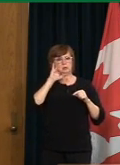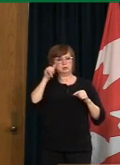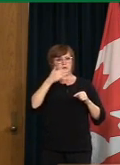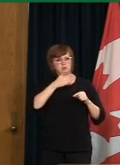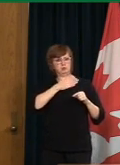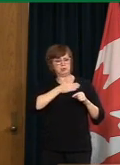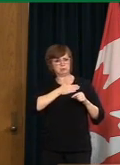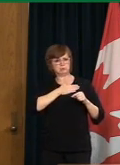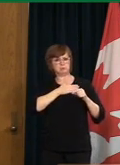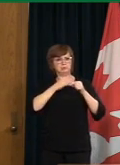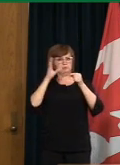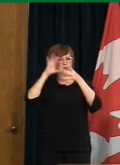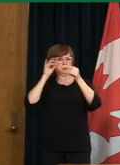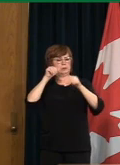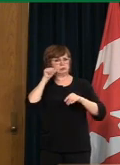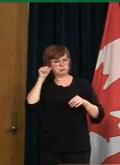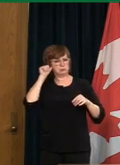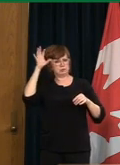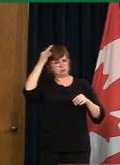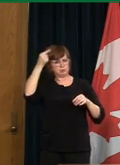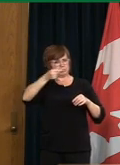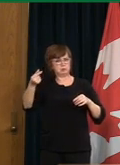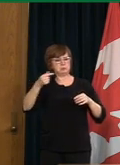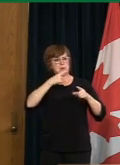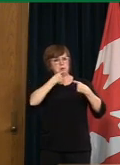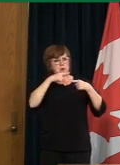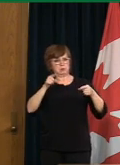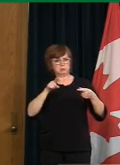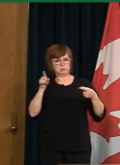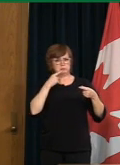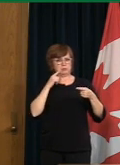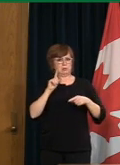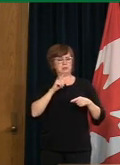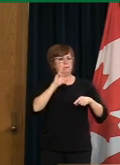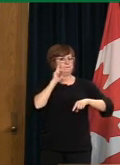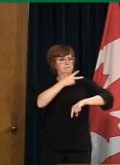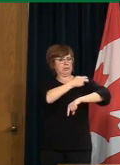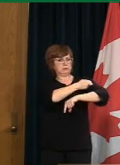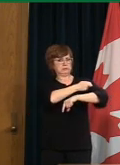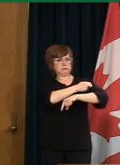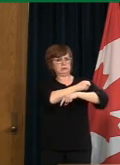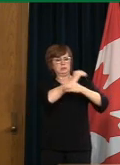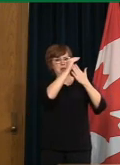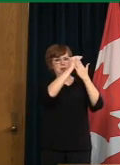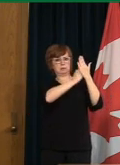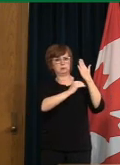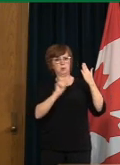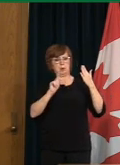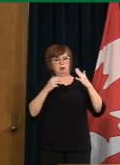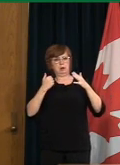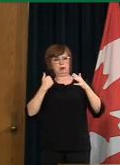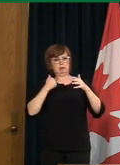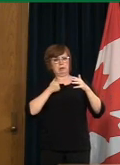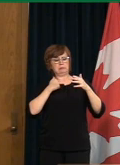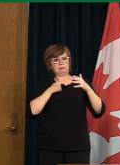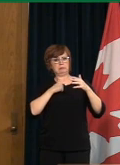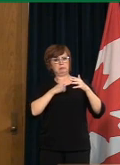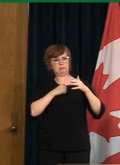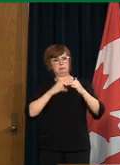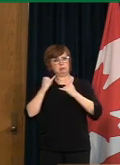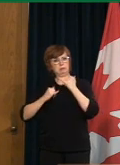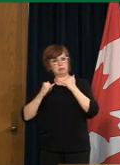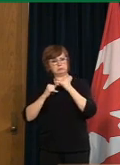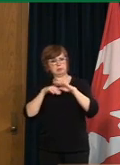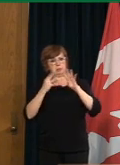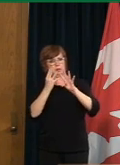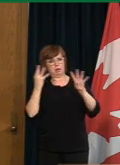be at the back of the line when it comes to receiving a vaccine. This is quite the opposite of the assurances that the Prime Minister has